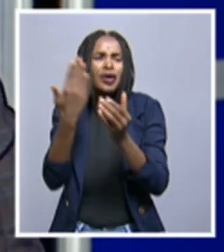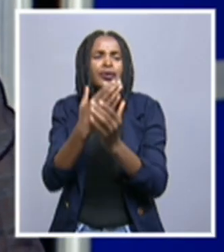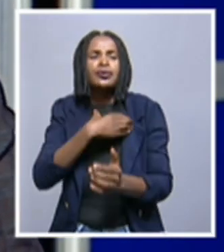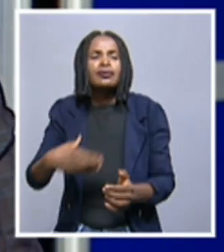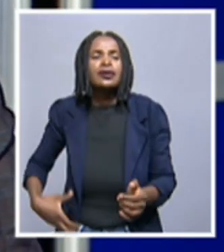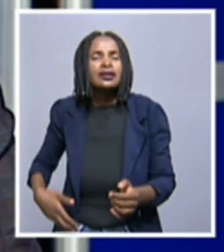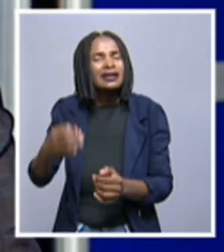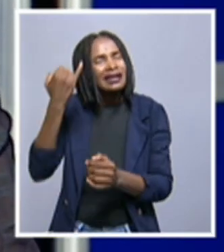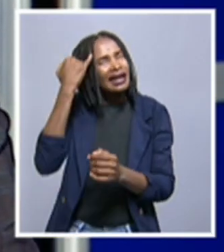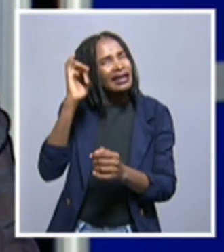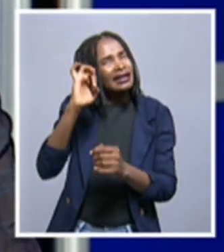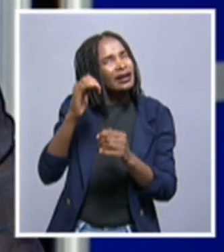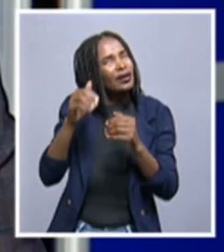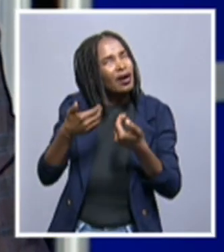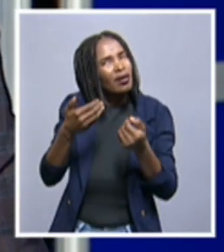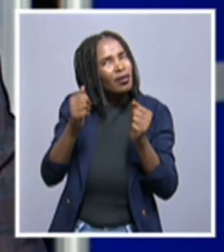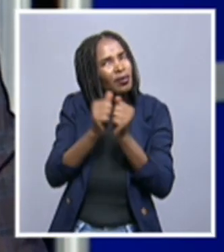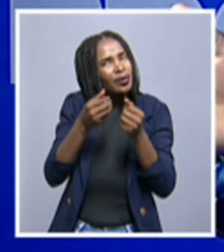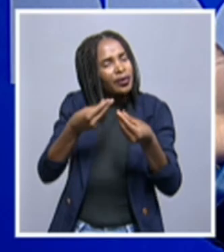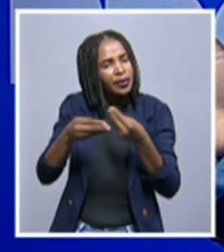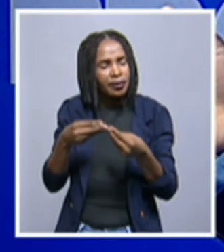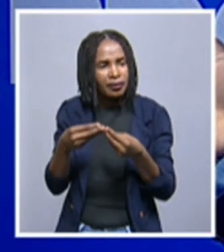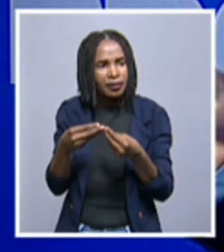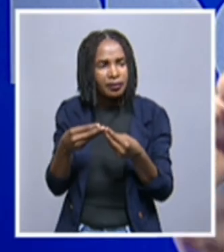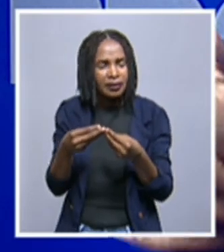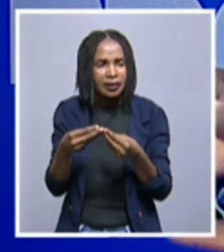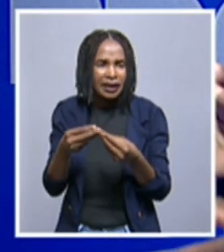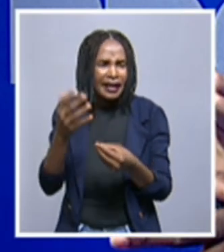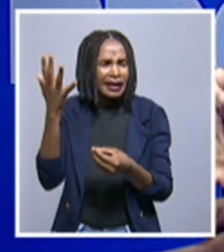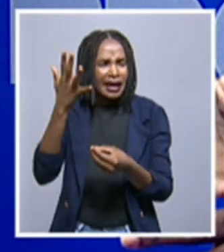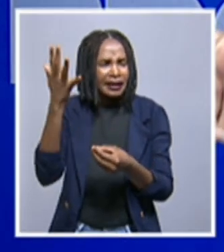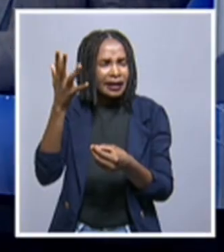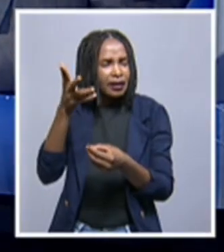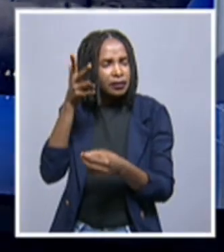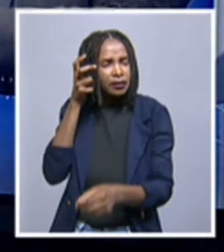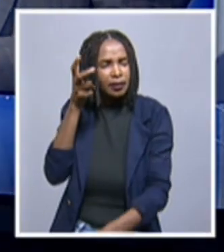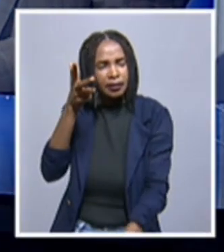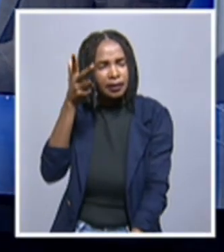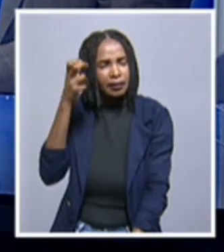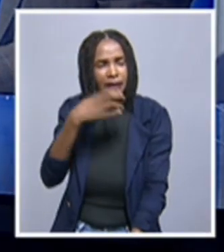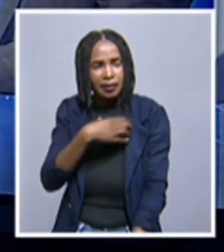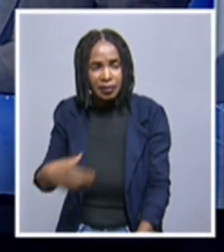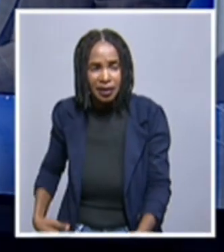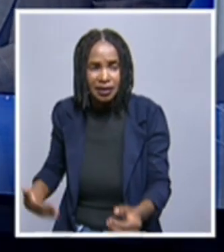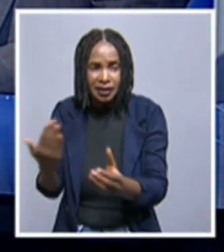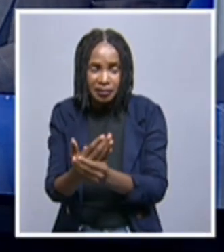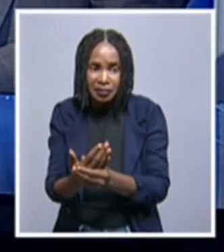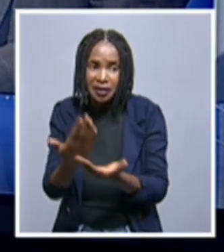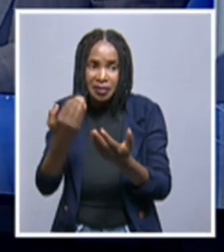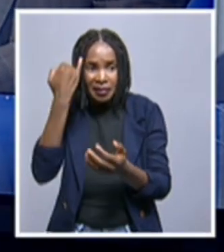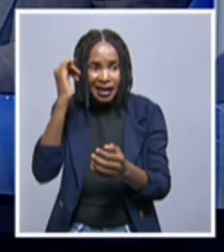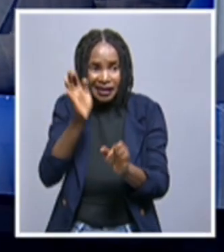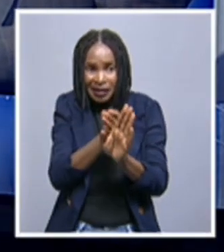weighing their opportunities and the futures. That's where they will now draw the direction